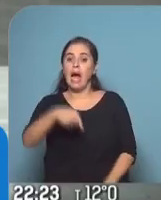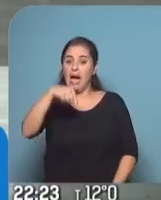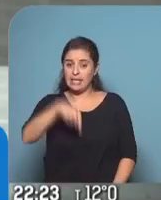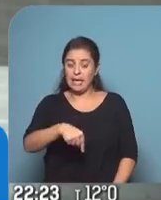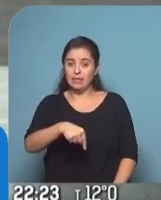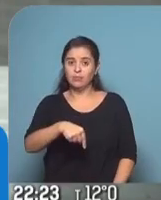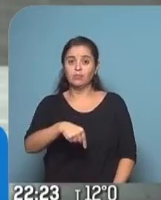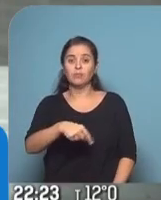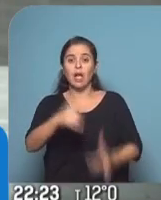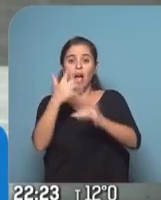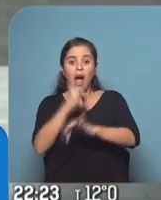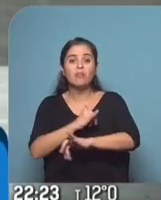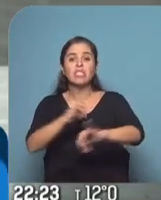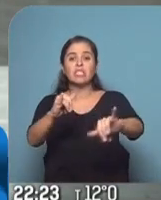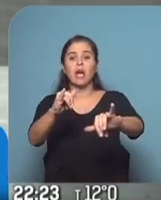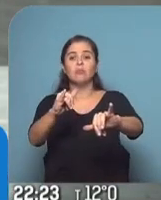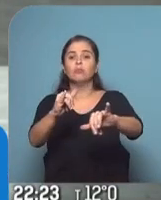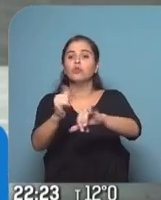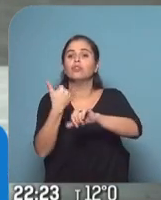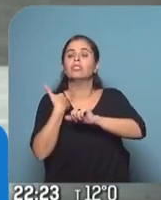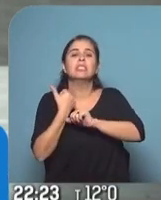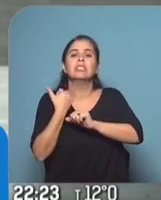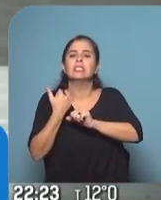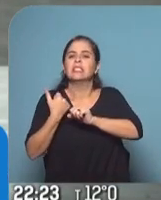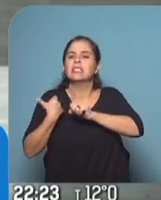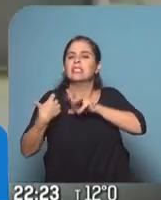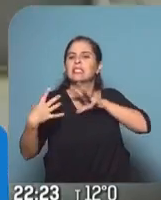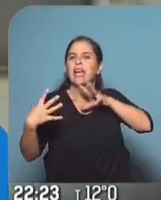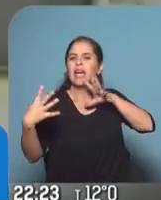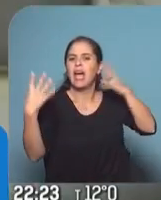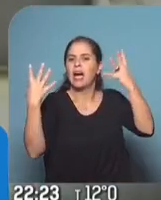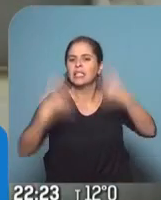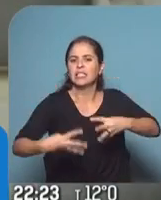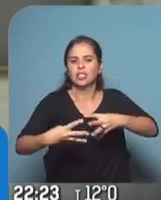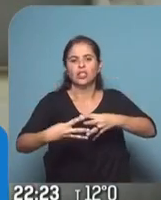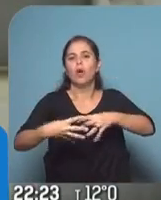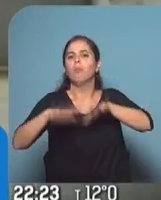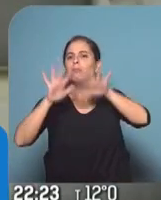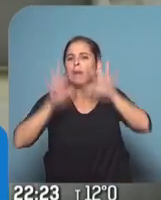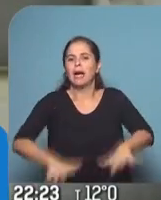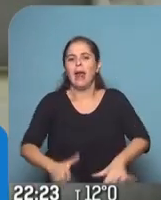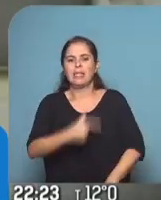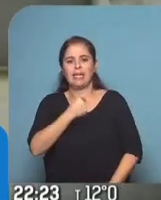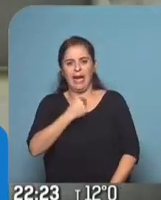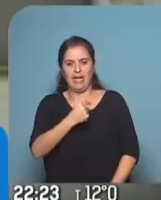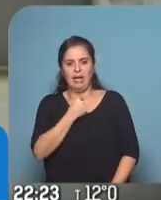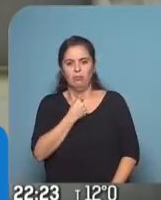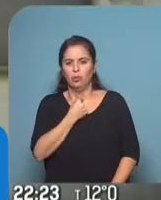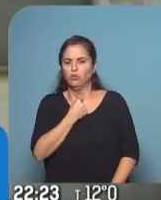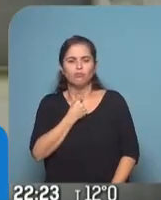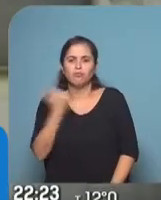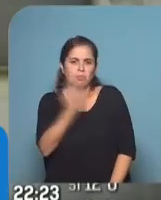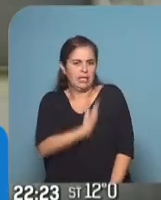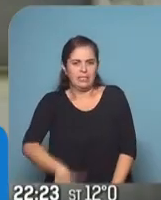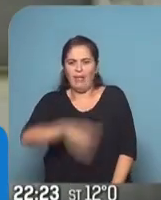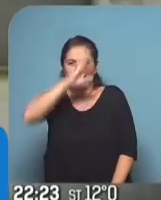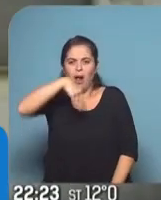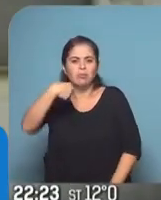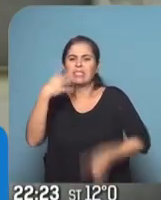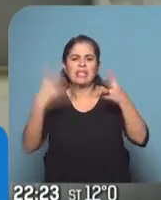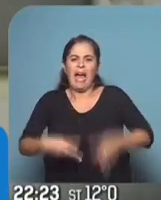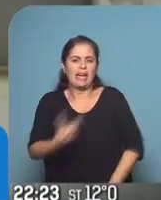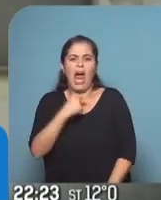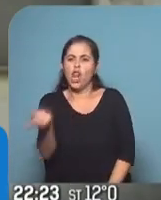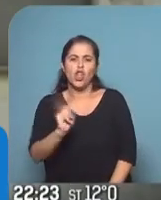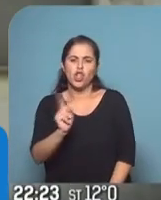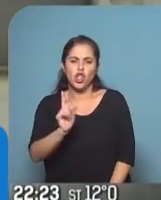to Iran that we are there to deter aggression. President Trump does not want war, and we will continue to communicate